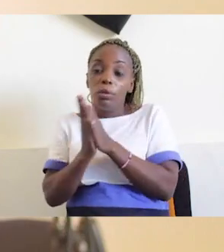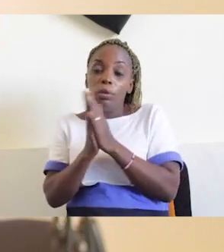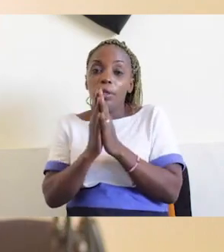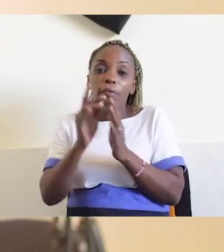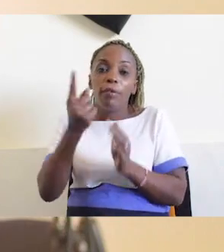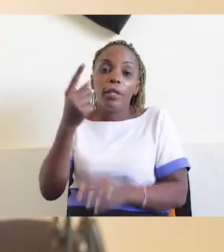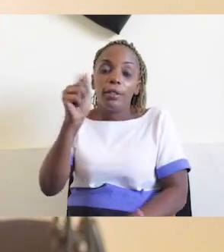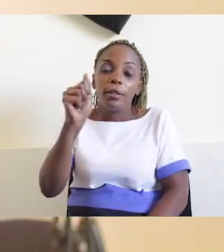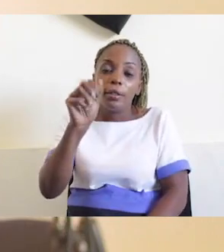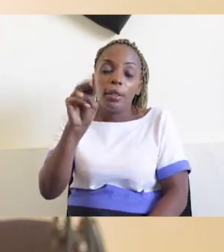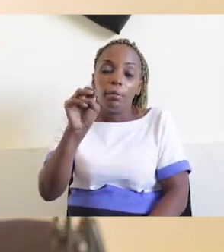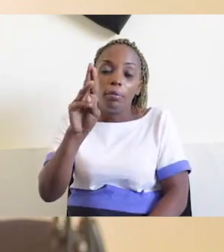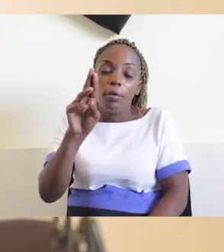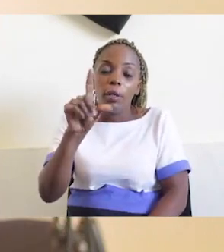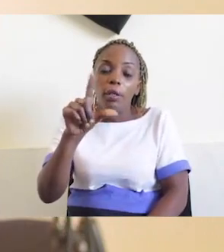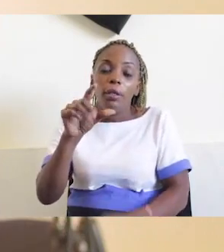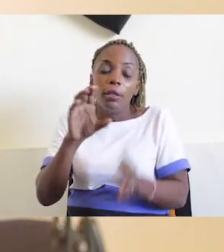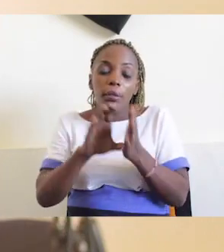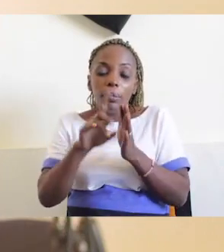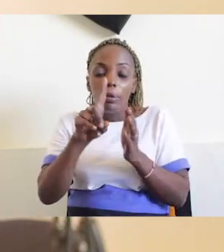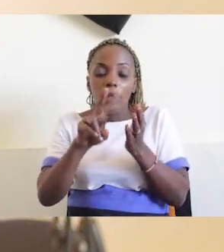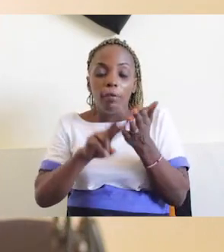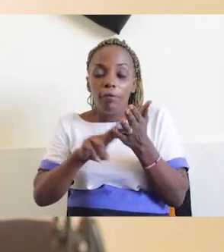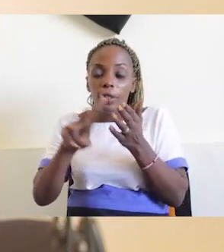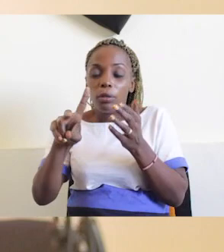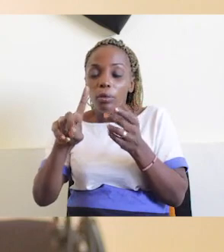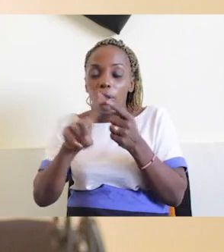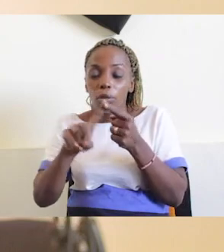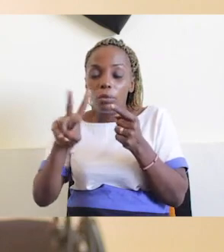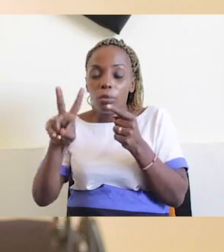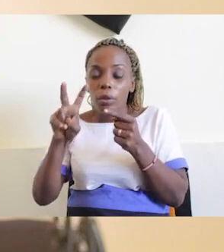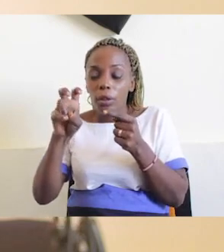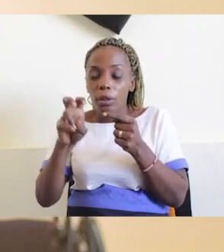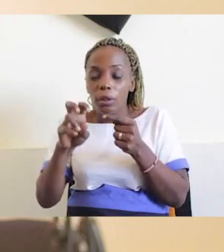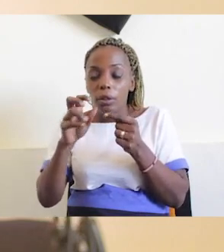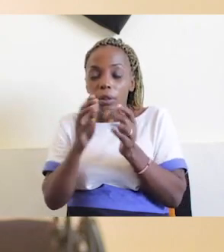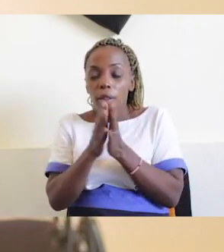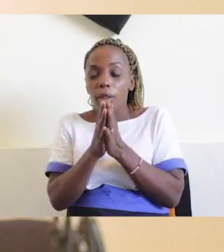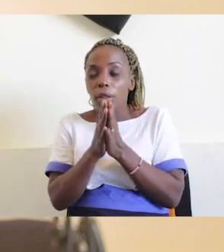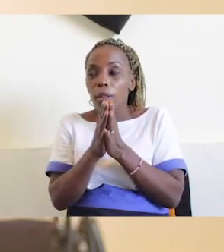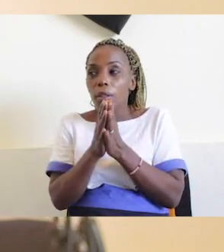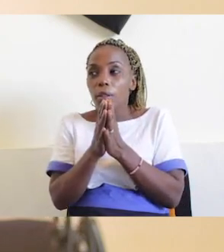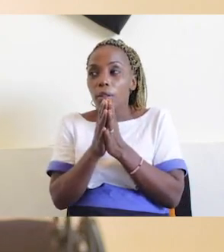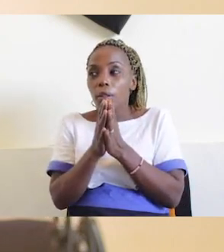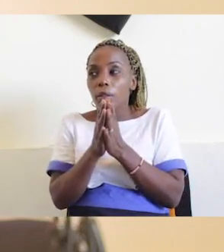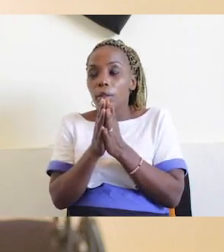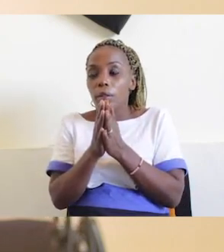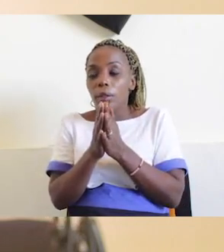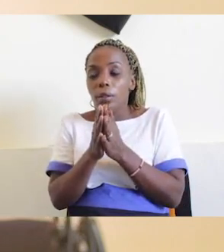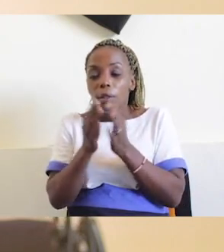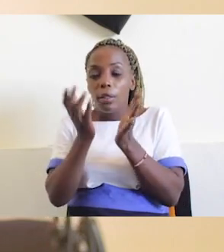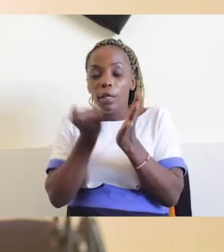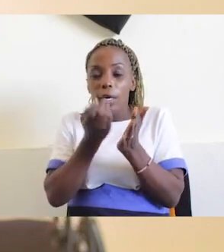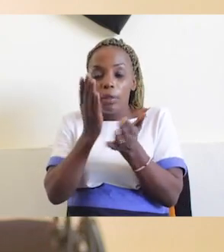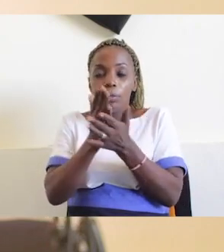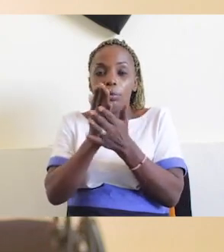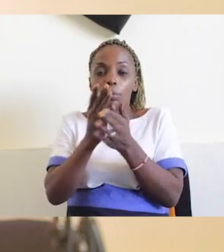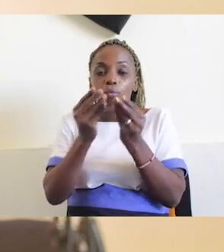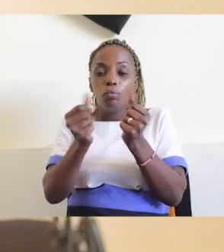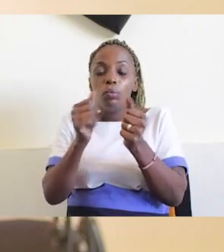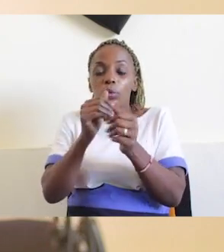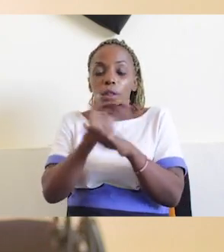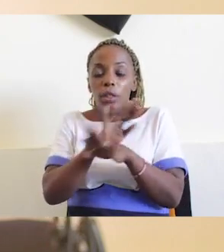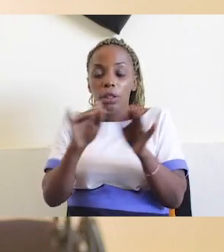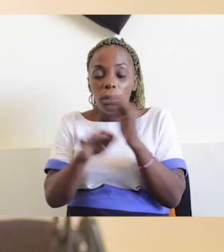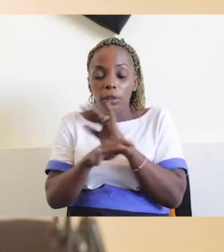1 Samuel chapter 1 from verse 1 to 20. And She dealt with each one of these, and we